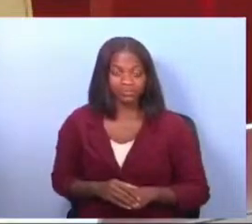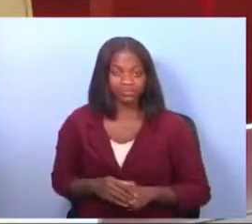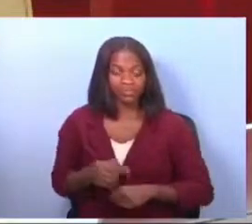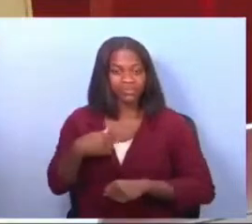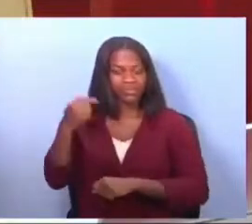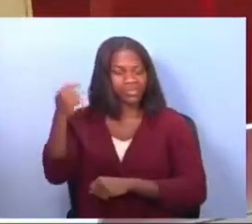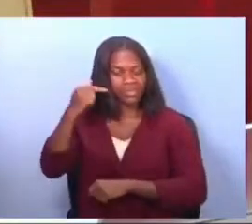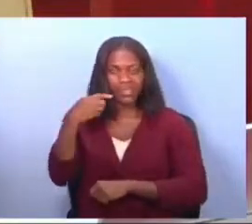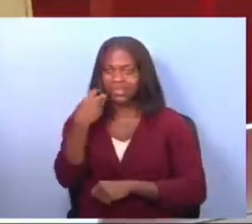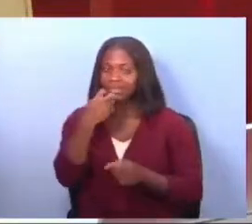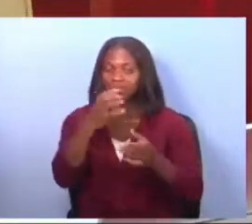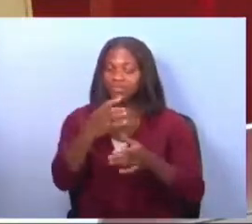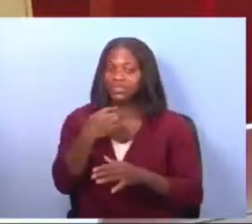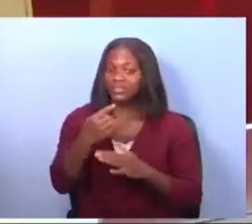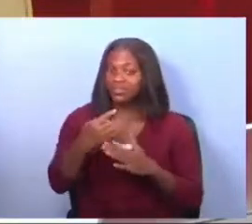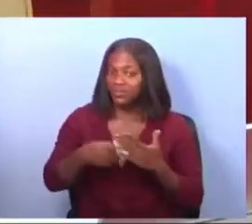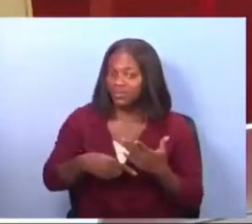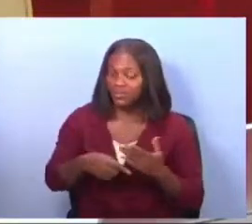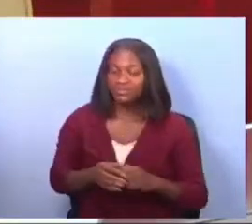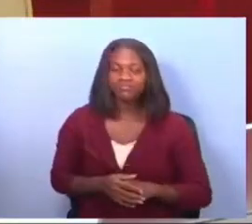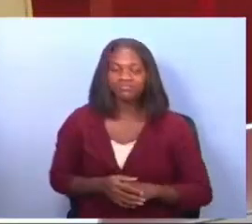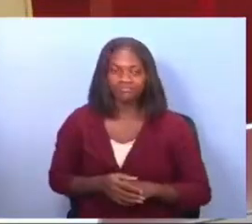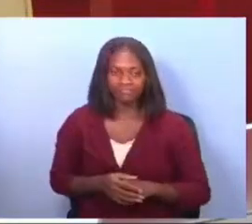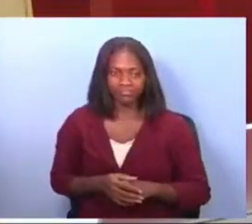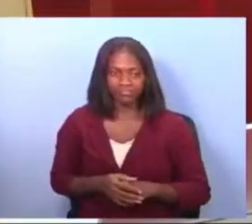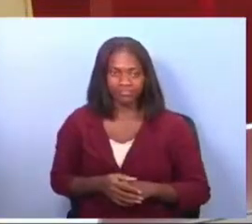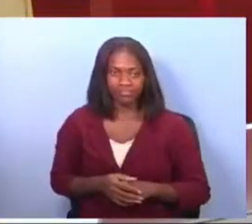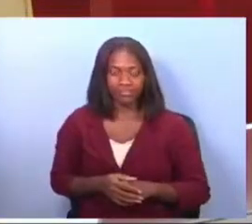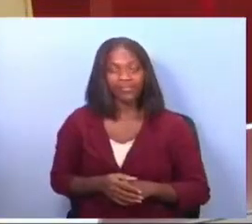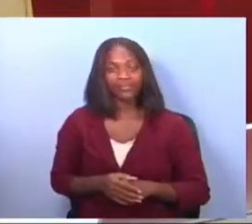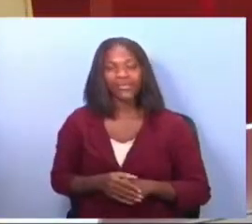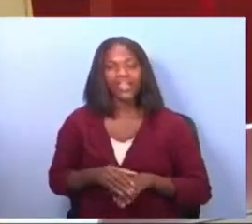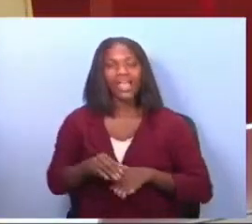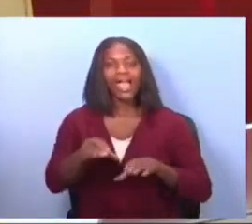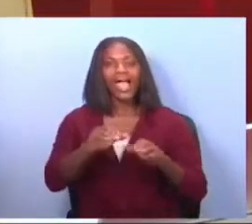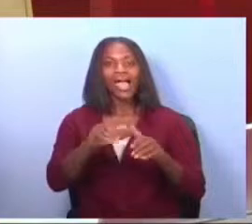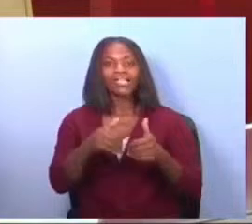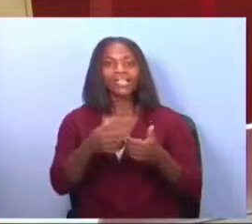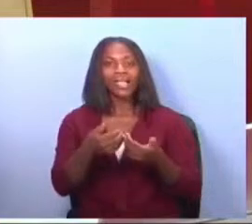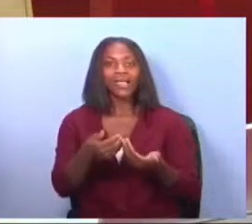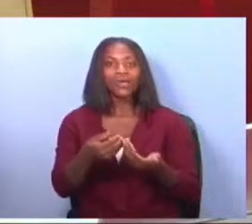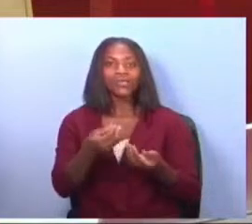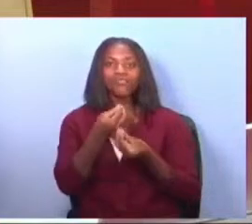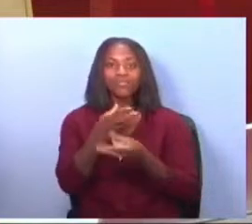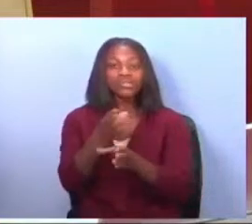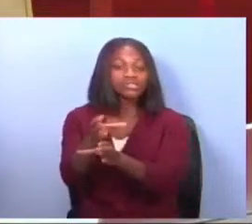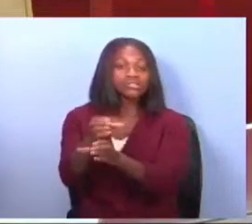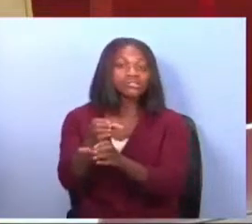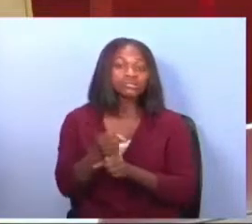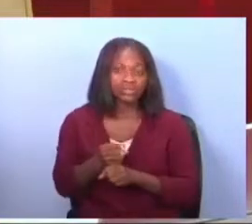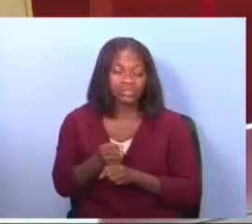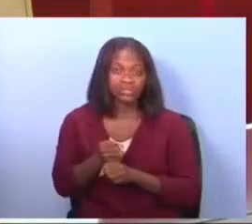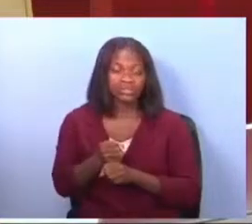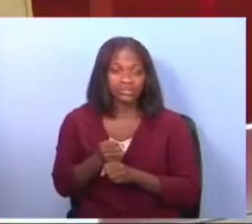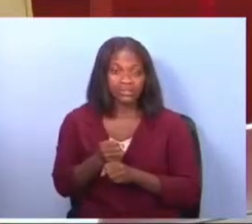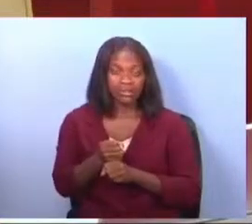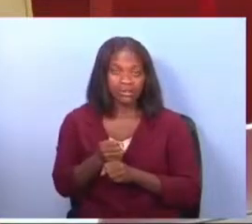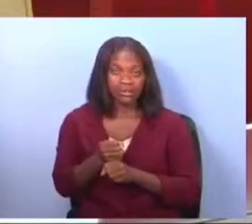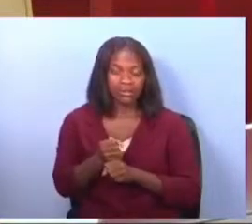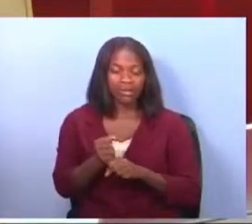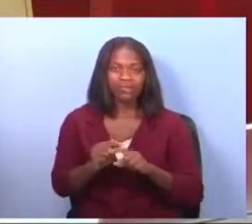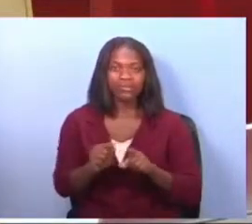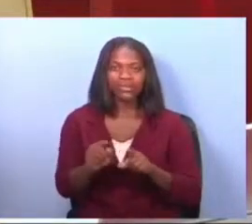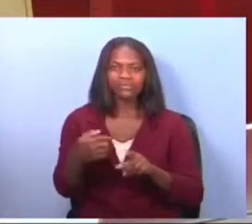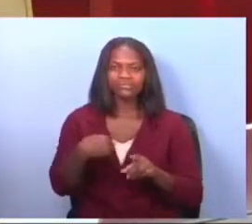heard the Speaker say that he acted based on information that was available to him. I'm doing this